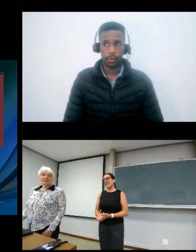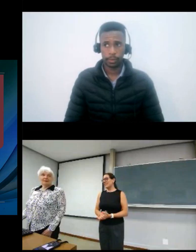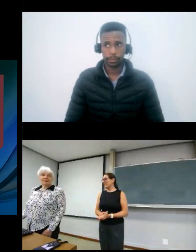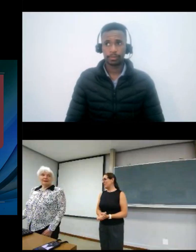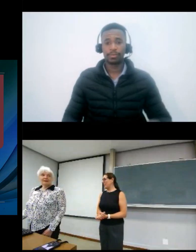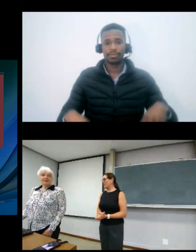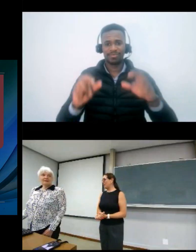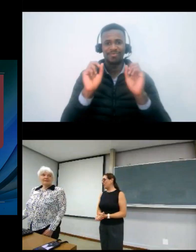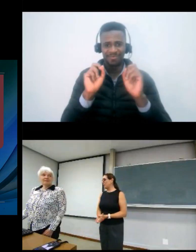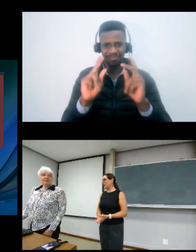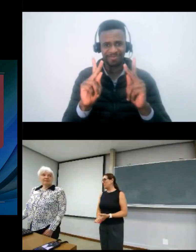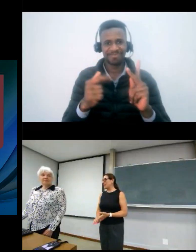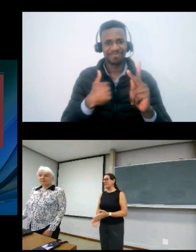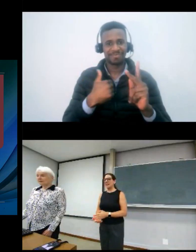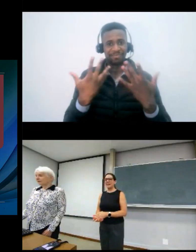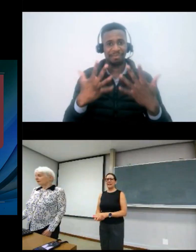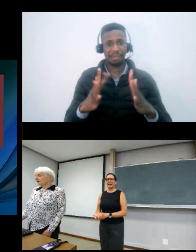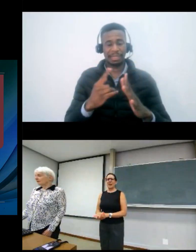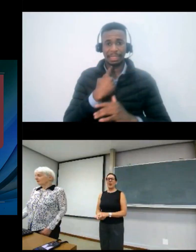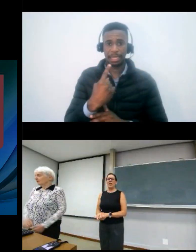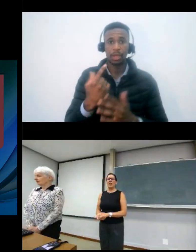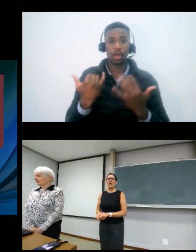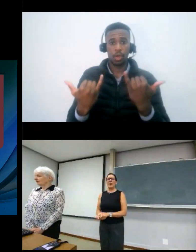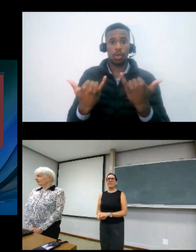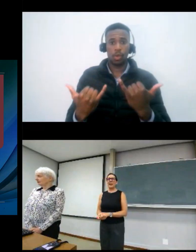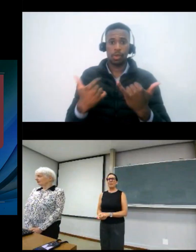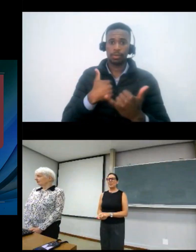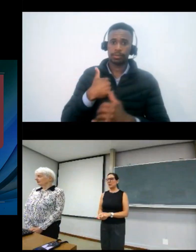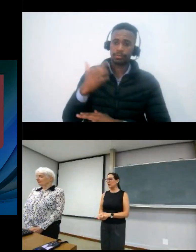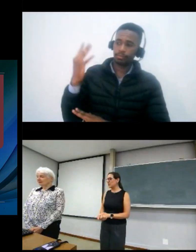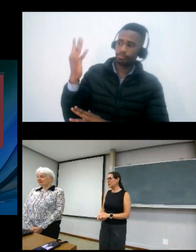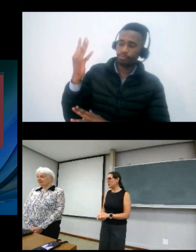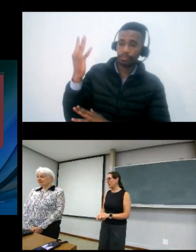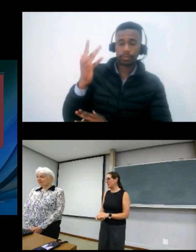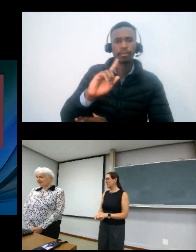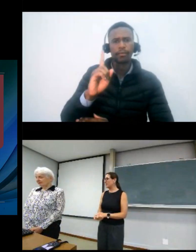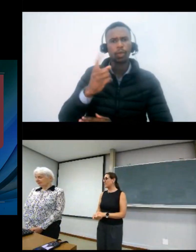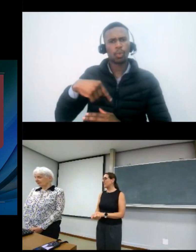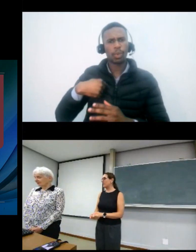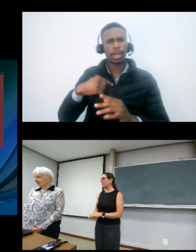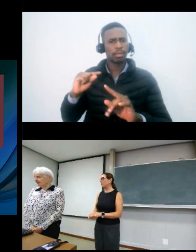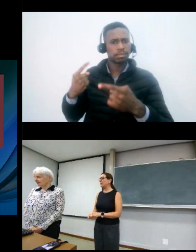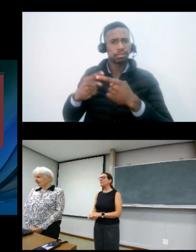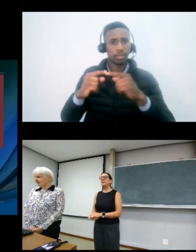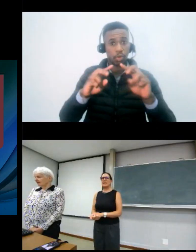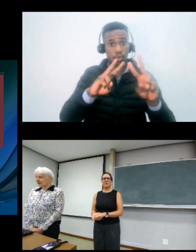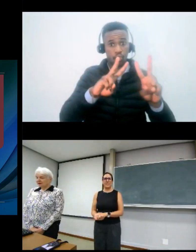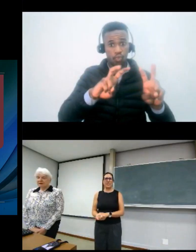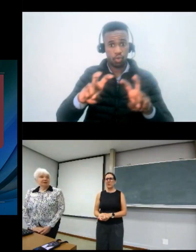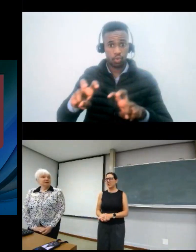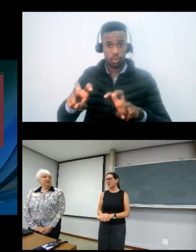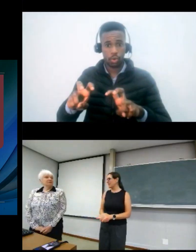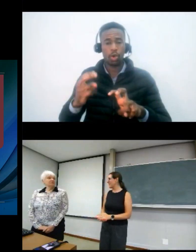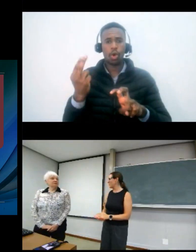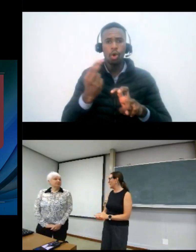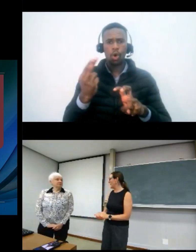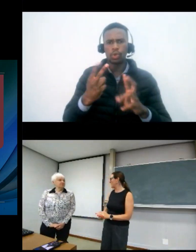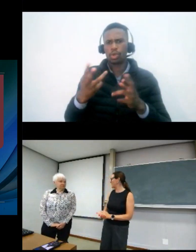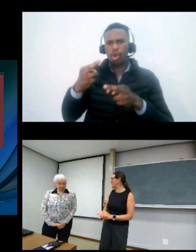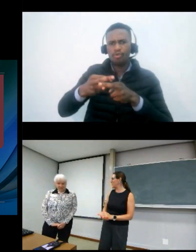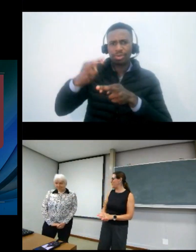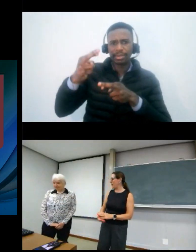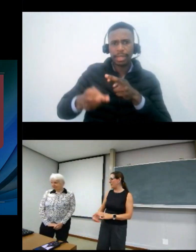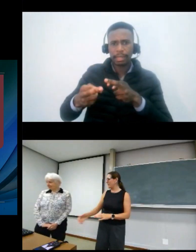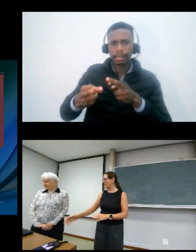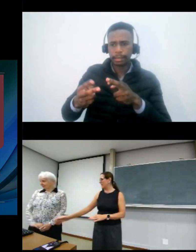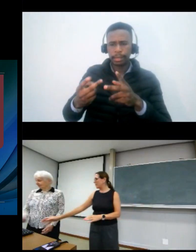Okay, so as I said, today we're going to be presenting about our research and the preliminary results that we